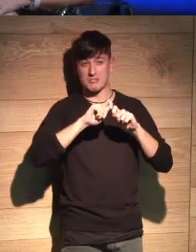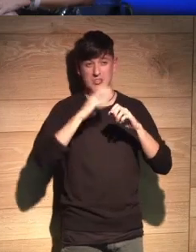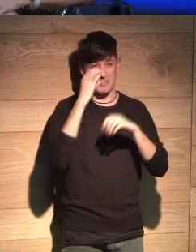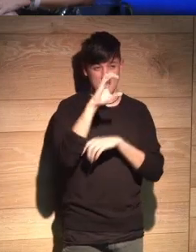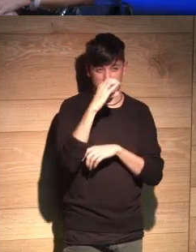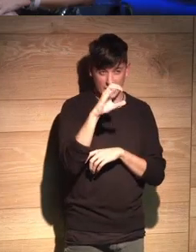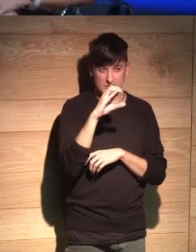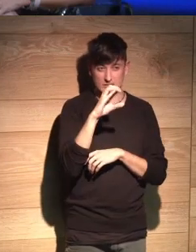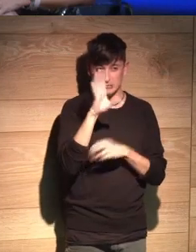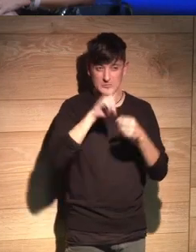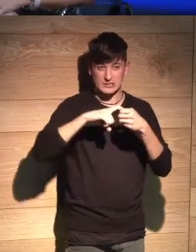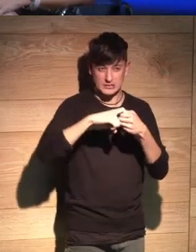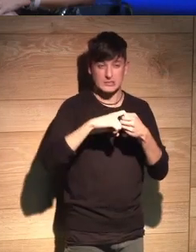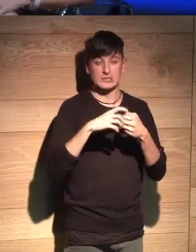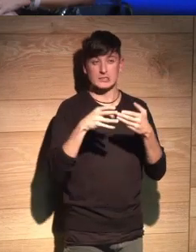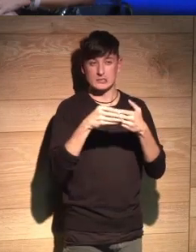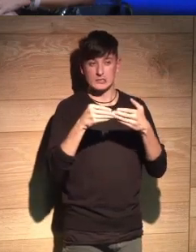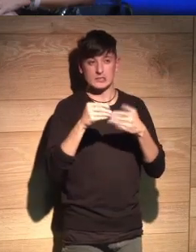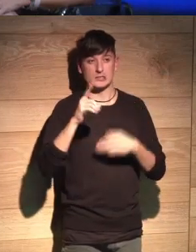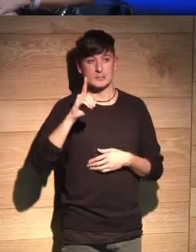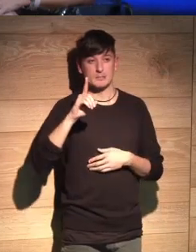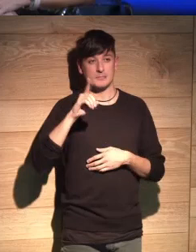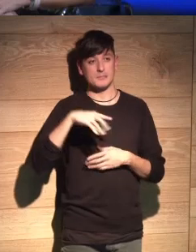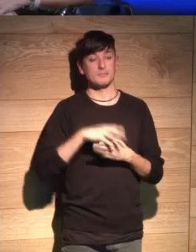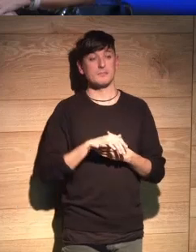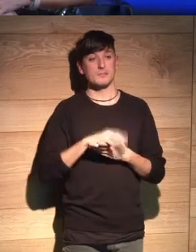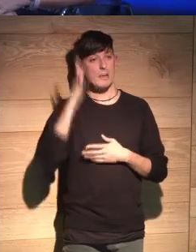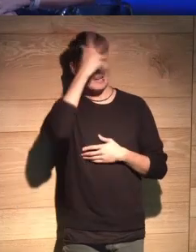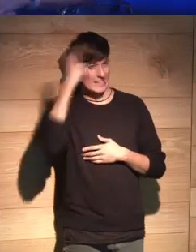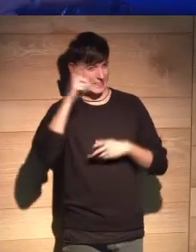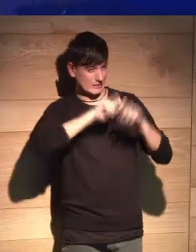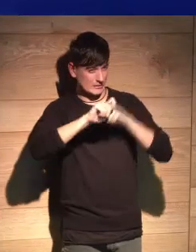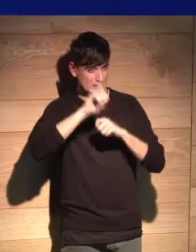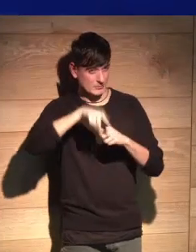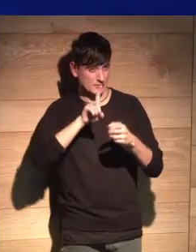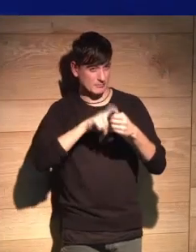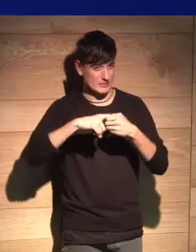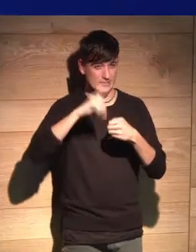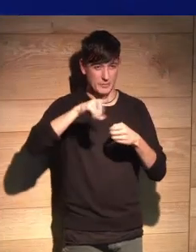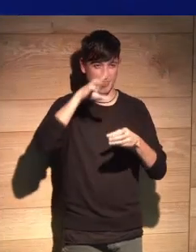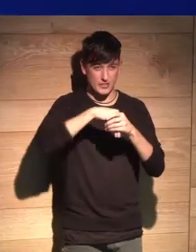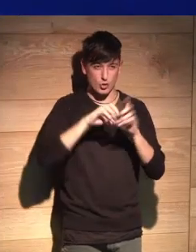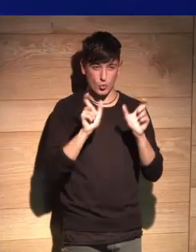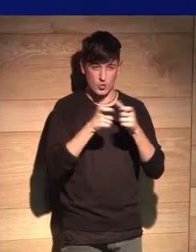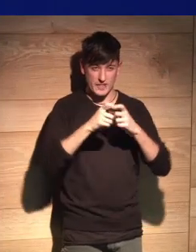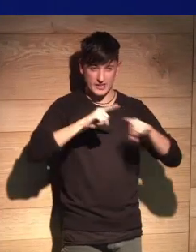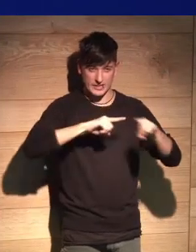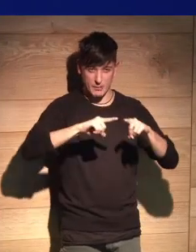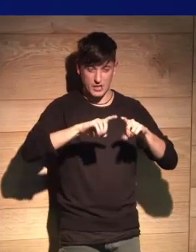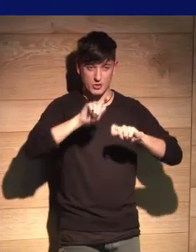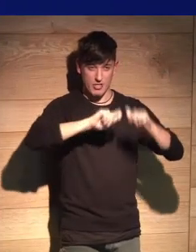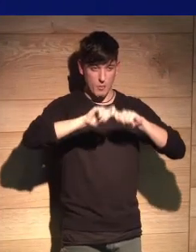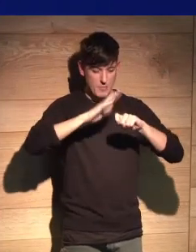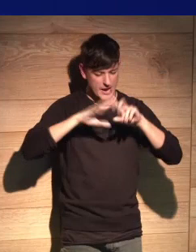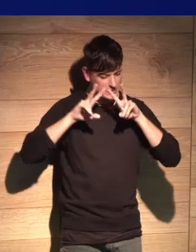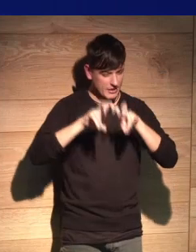American Society of Clinical Oncology and the European Society of Medical Oncology. She is also part of the board of the